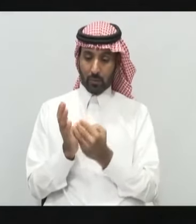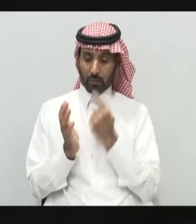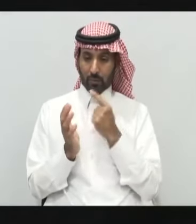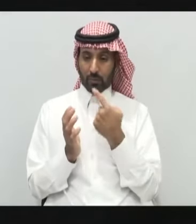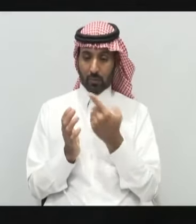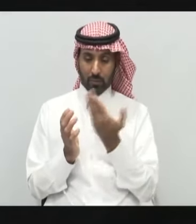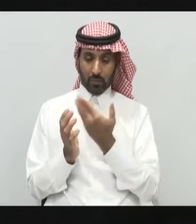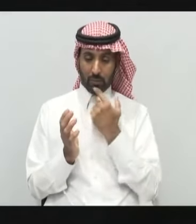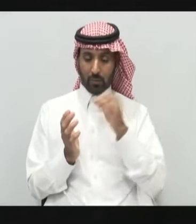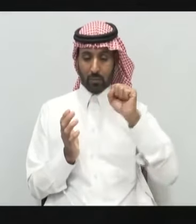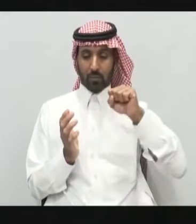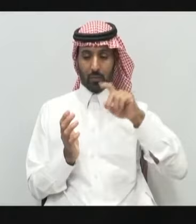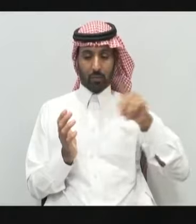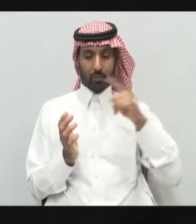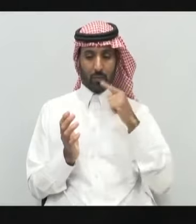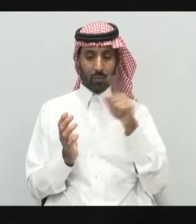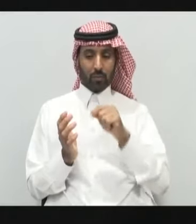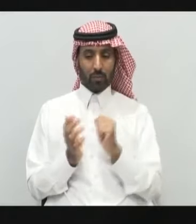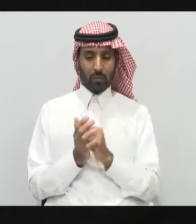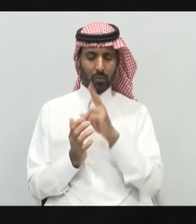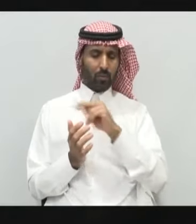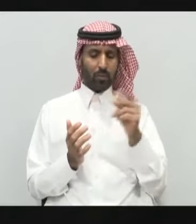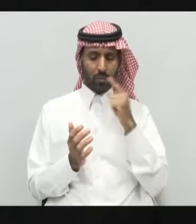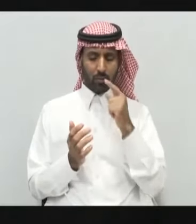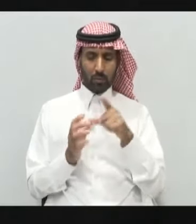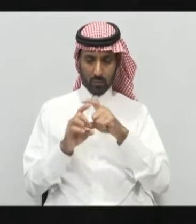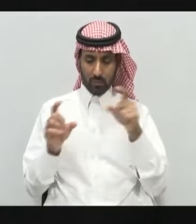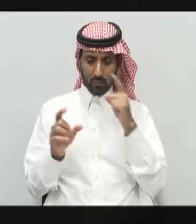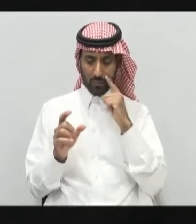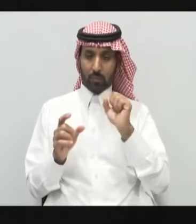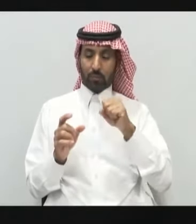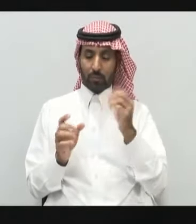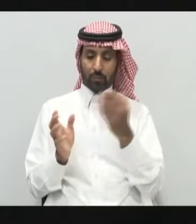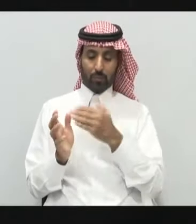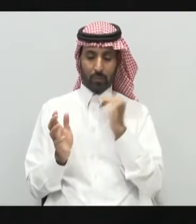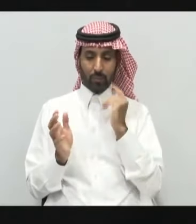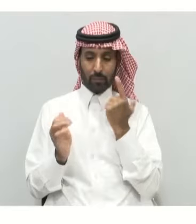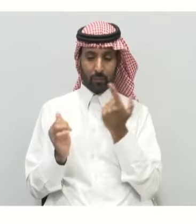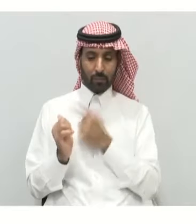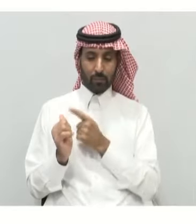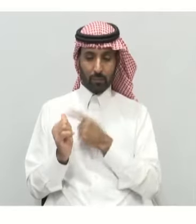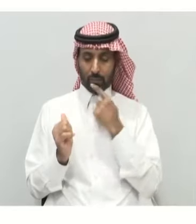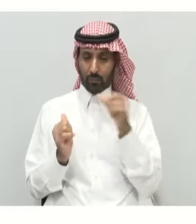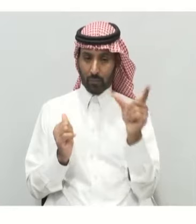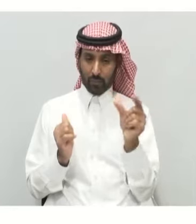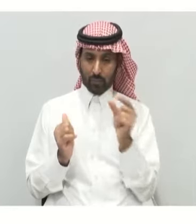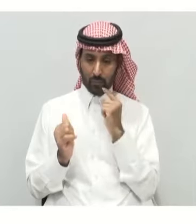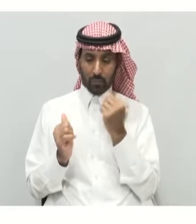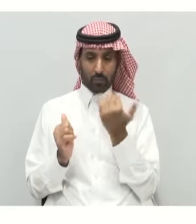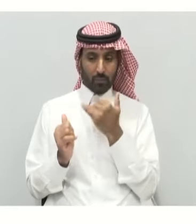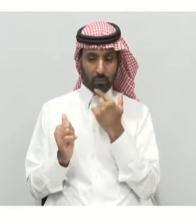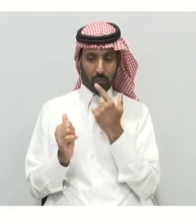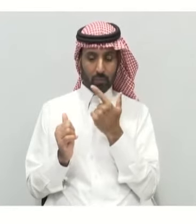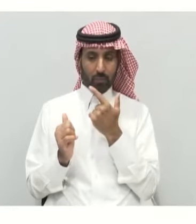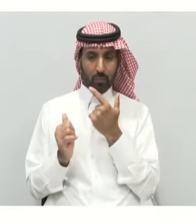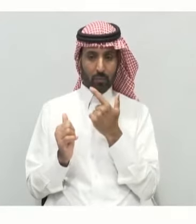we study a yes or no question, we have the same form of answers. So here we have the short answer. Either we